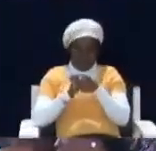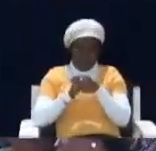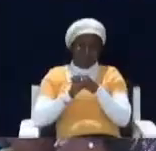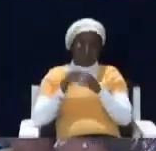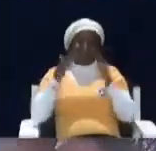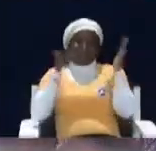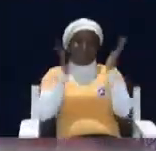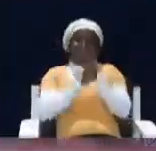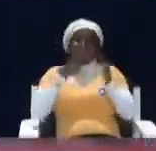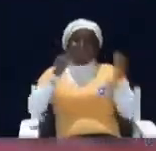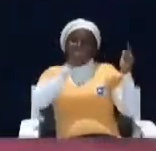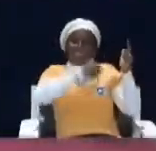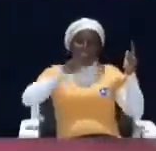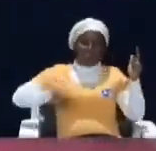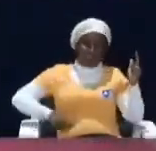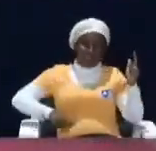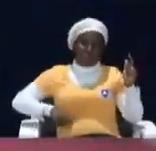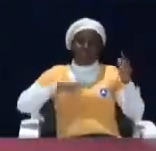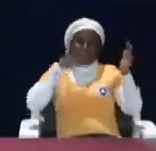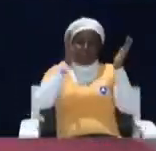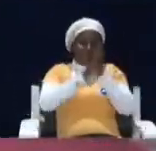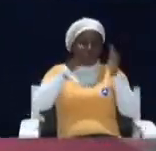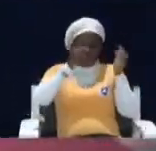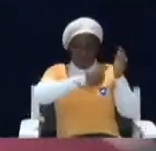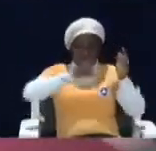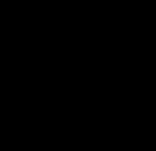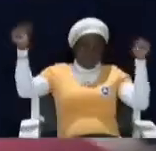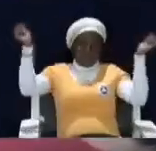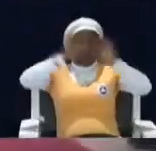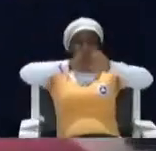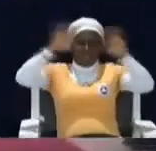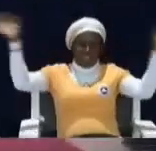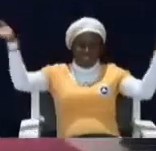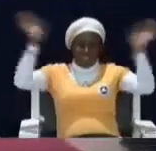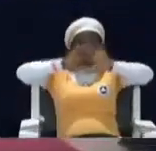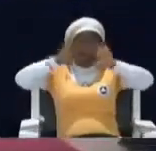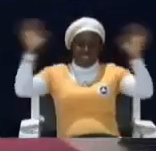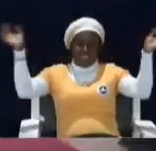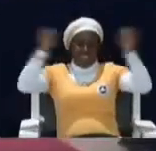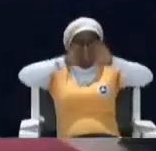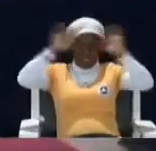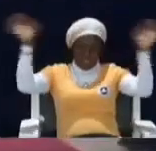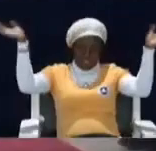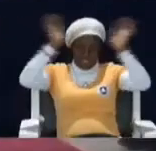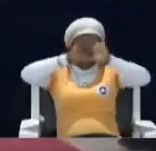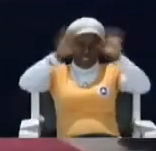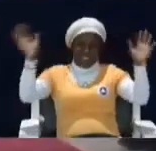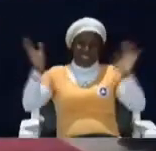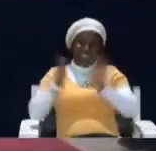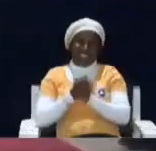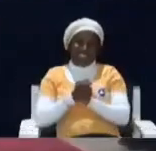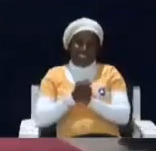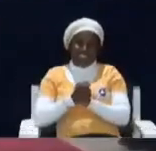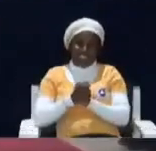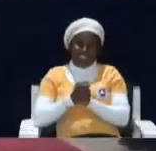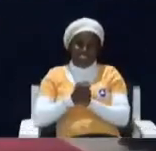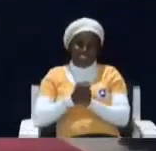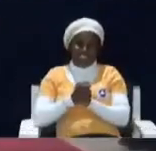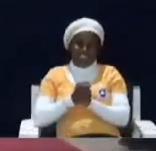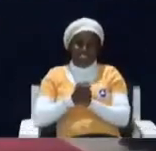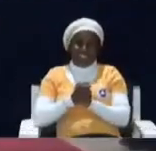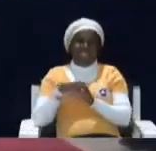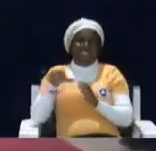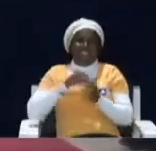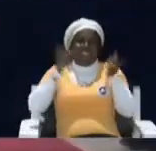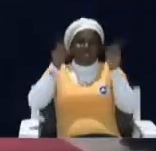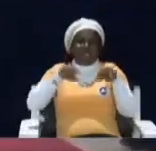Praise the Lord. Praise the Lord. Praise the living Jesus. I have come to give